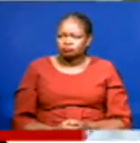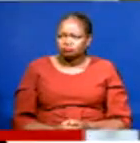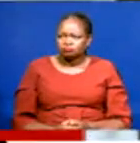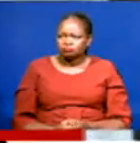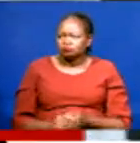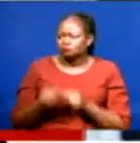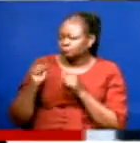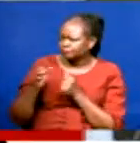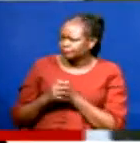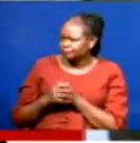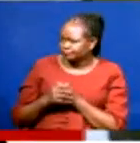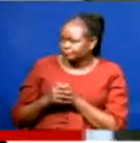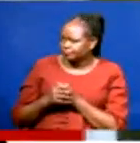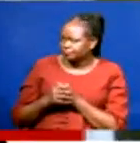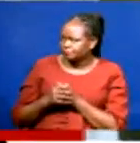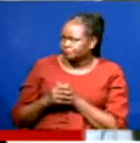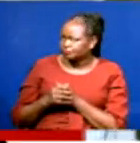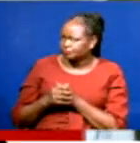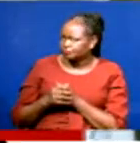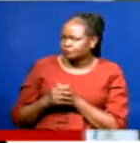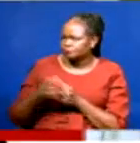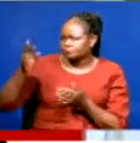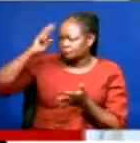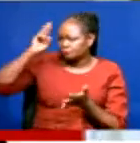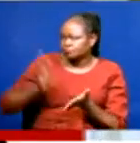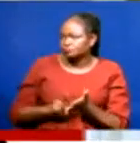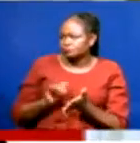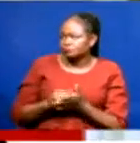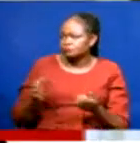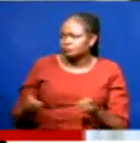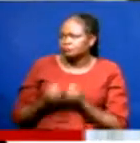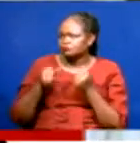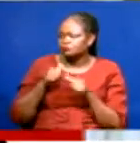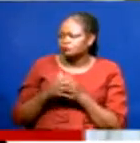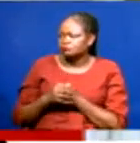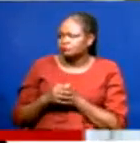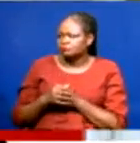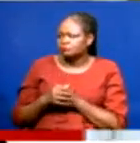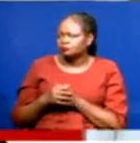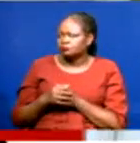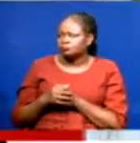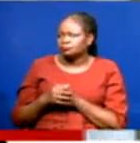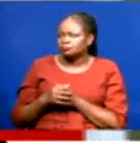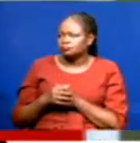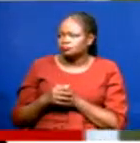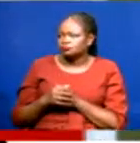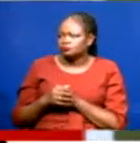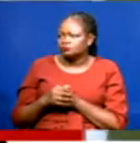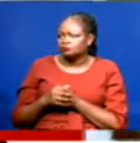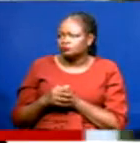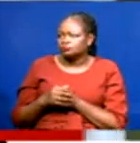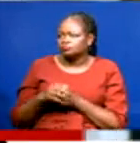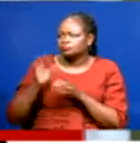know, the recognition that has just come, the news that we have right now about the Laureus World Sports nomination. You know, the